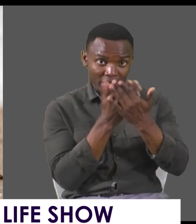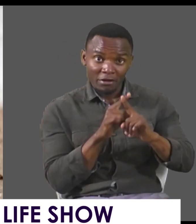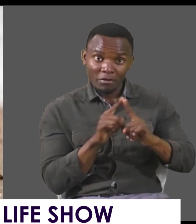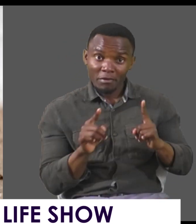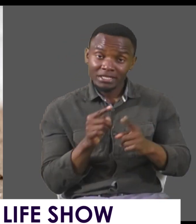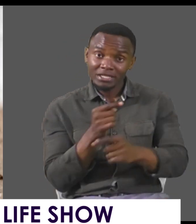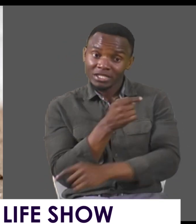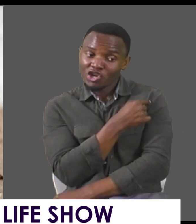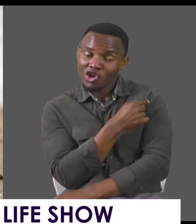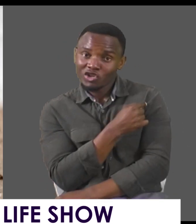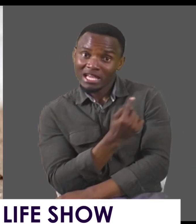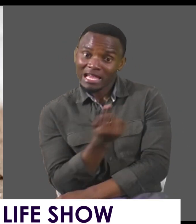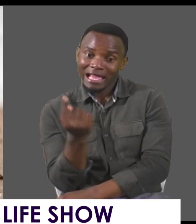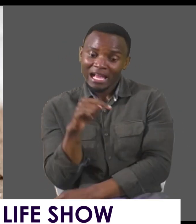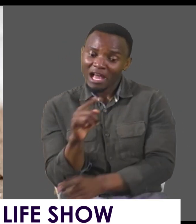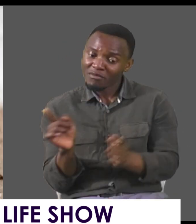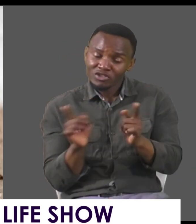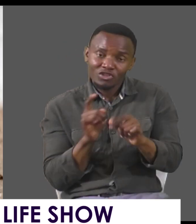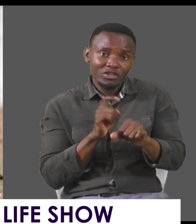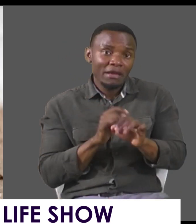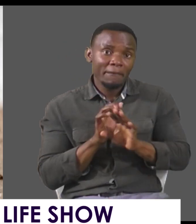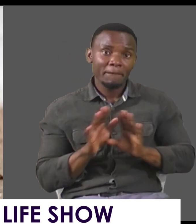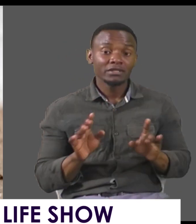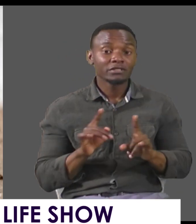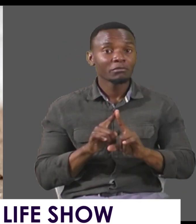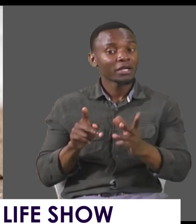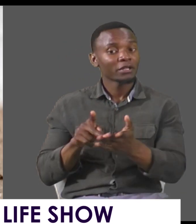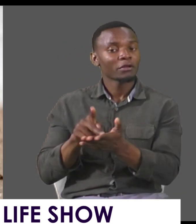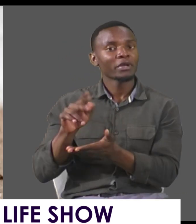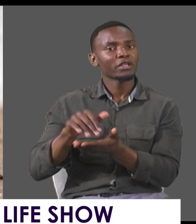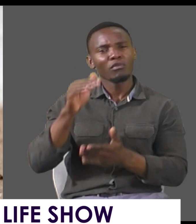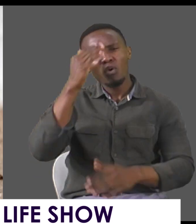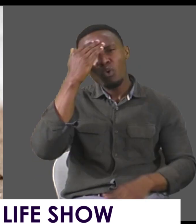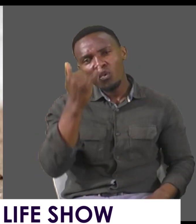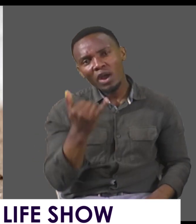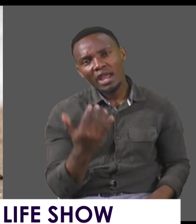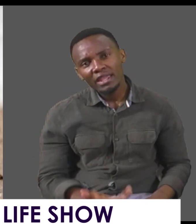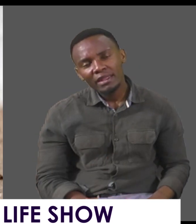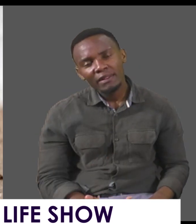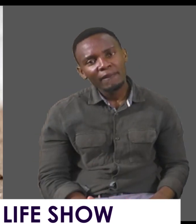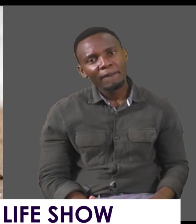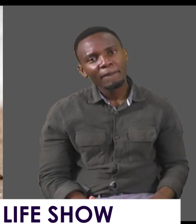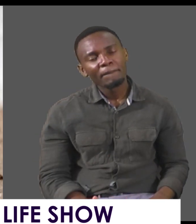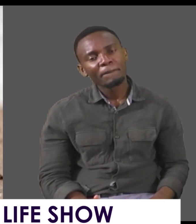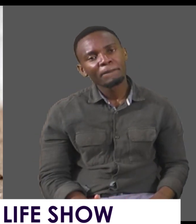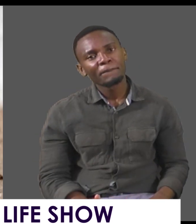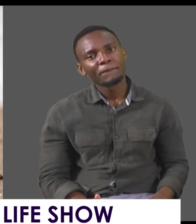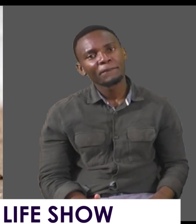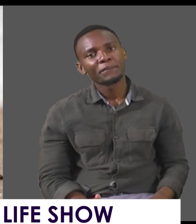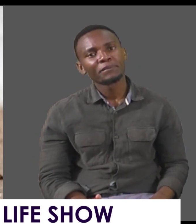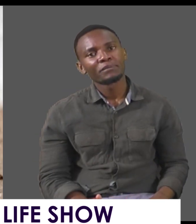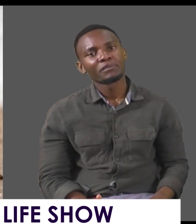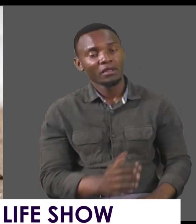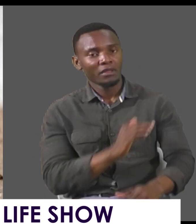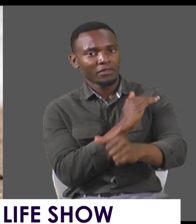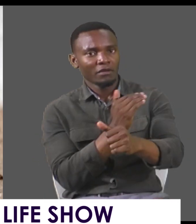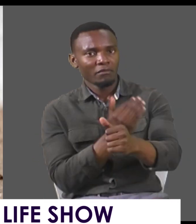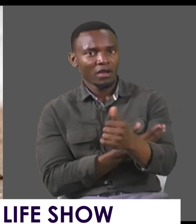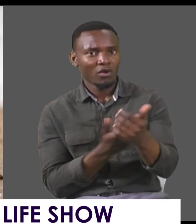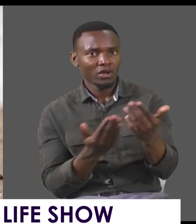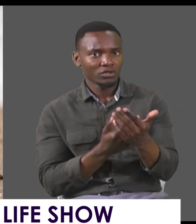just came very briefly, but he's being paid more. Why? Because the power is in the